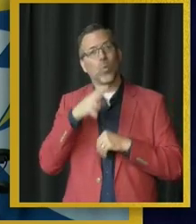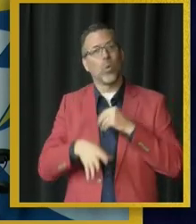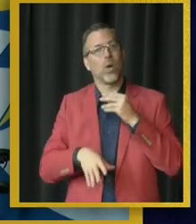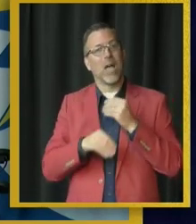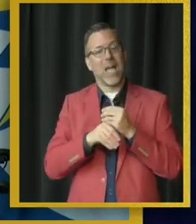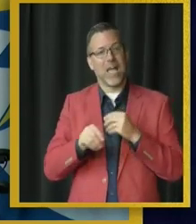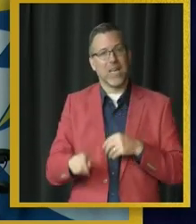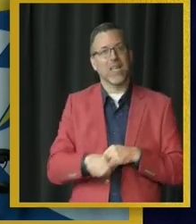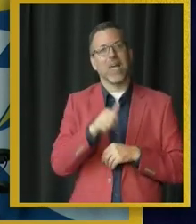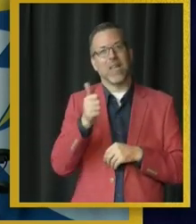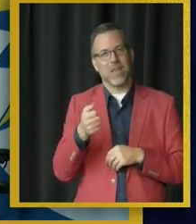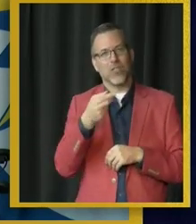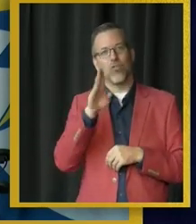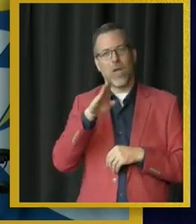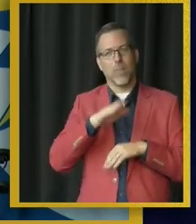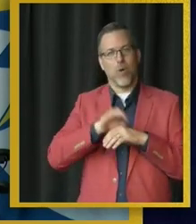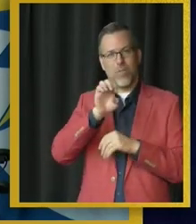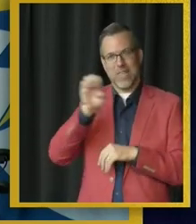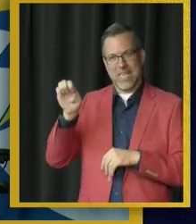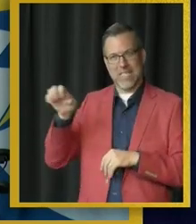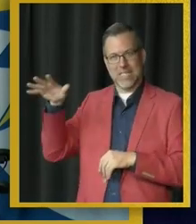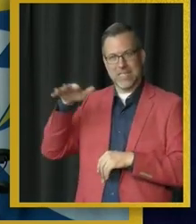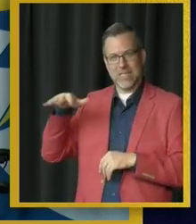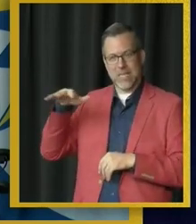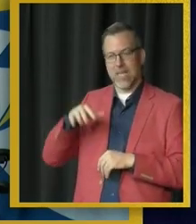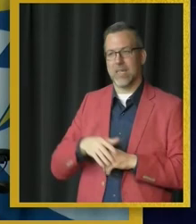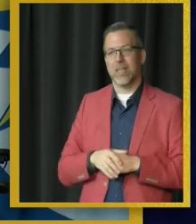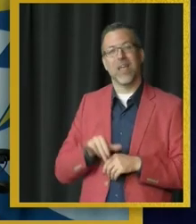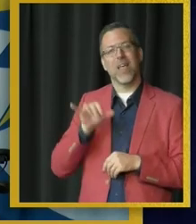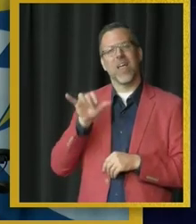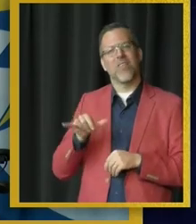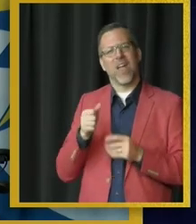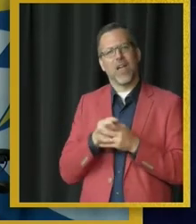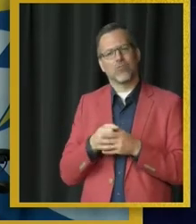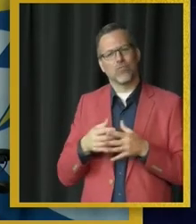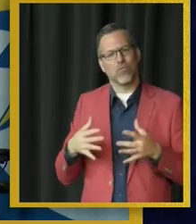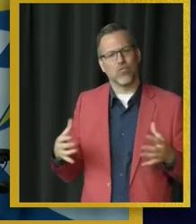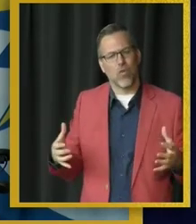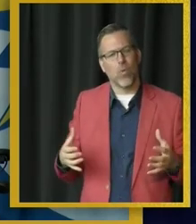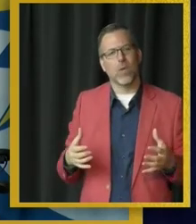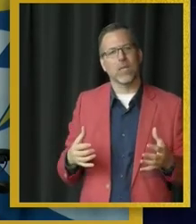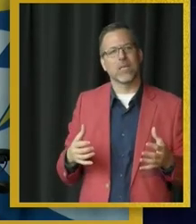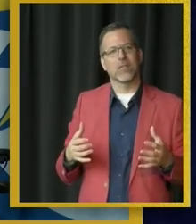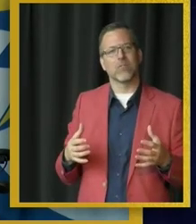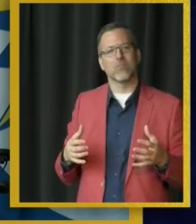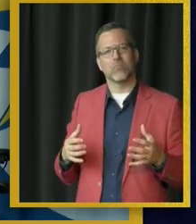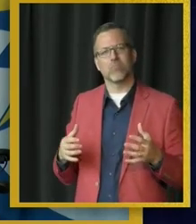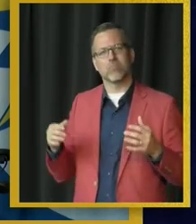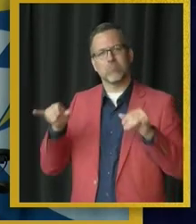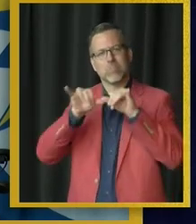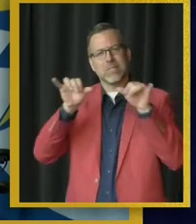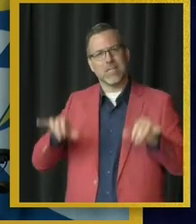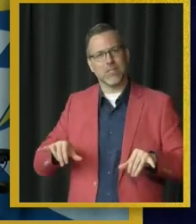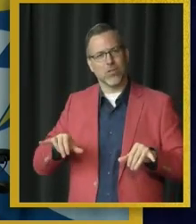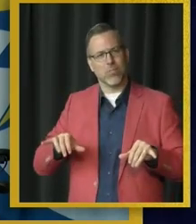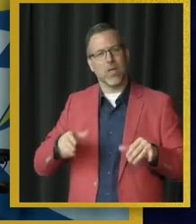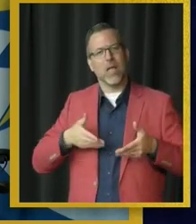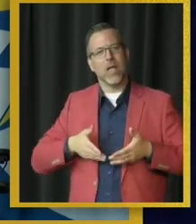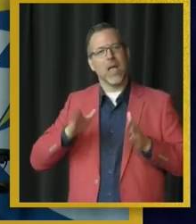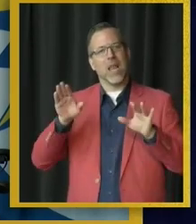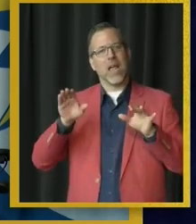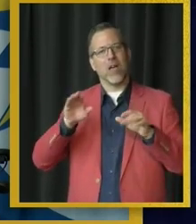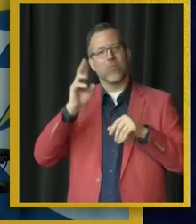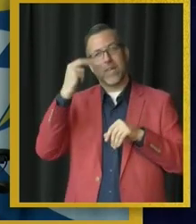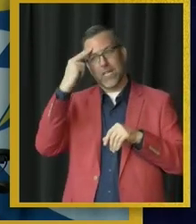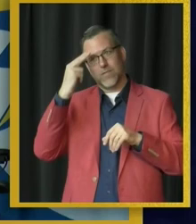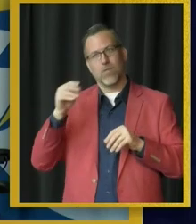hub on the East Bank. And this growing transit network will give Nashvillians more affordable